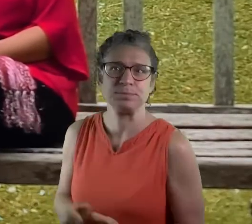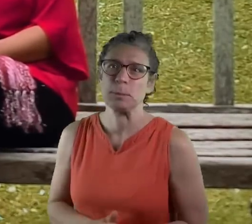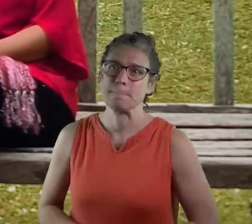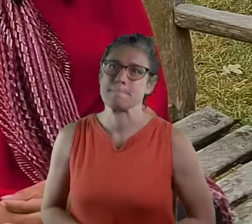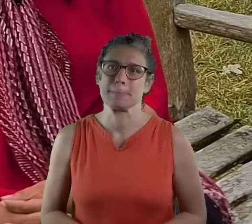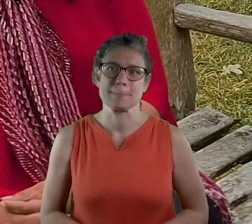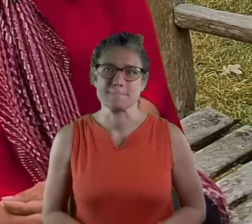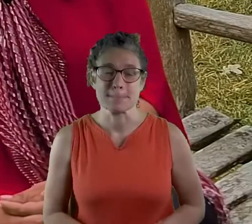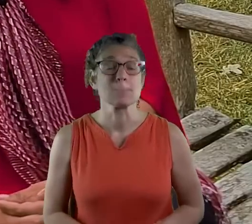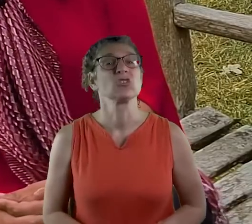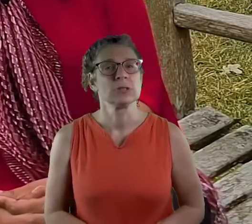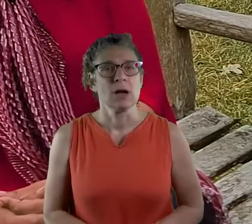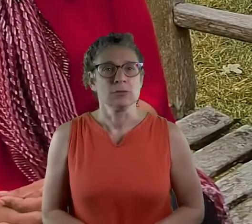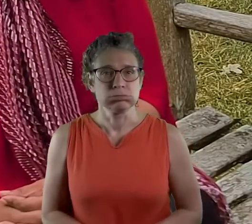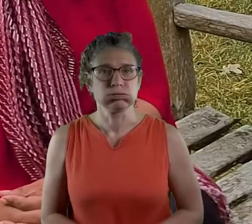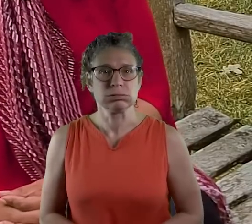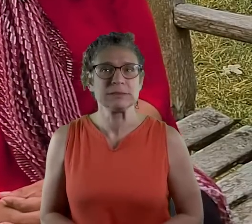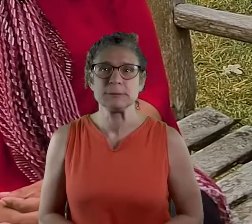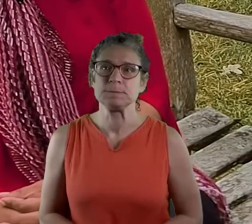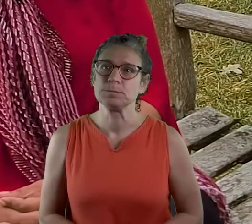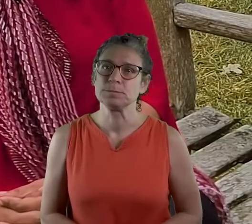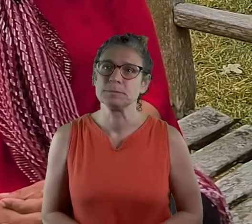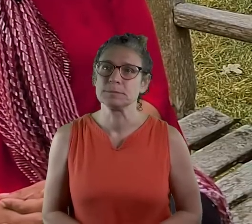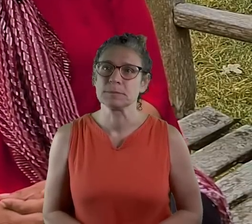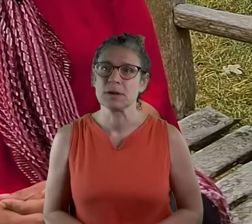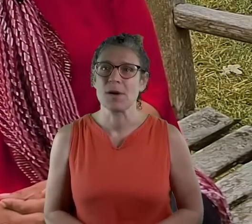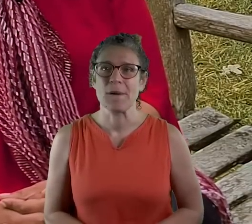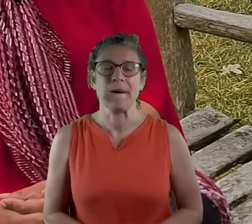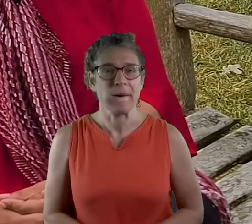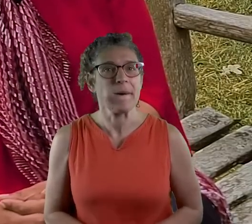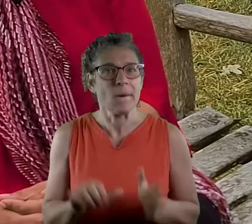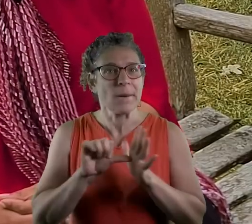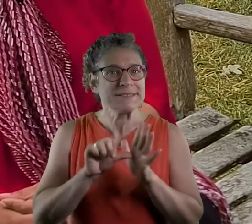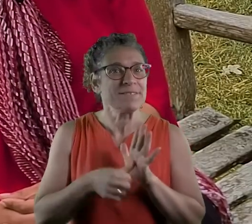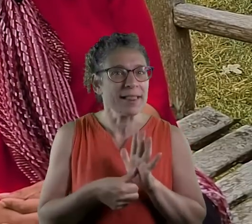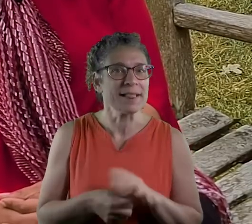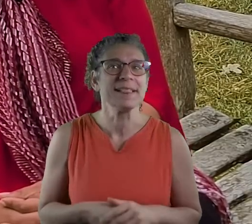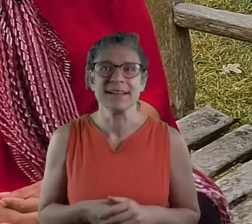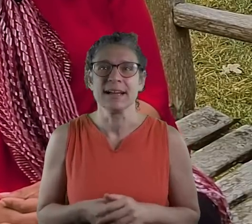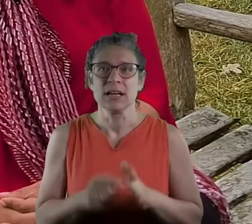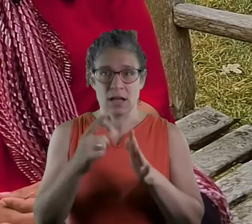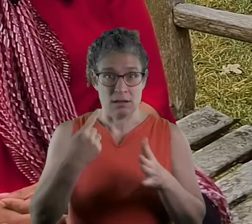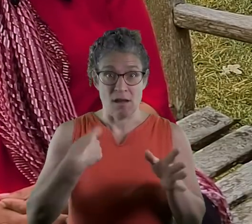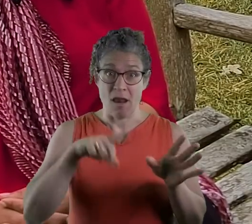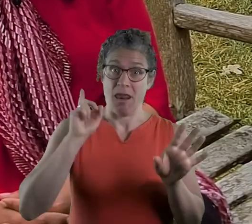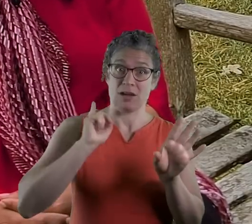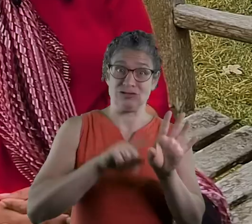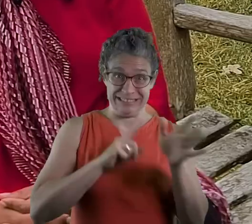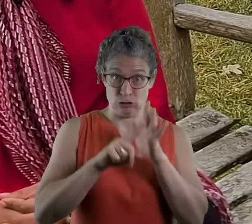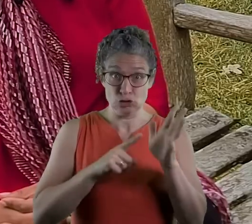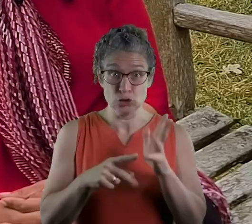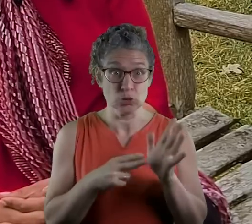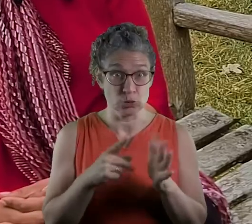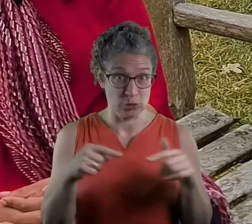year? Oh, yes, Paul. It has been a very difficult year. Around June this